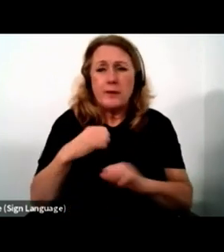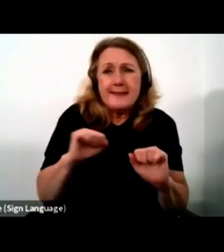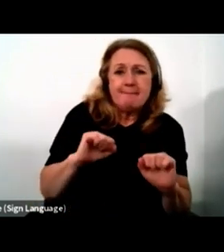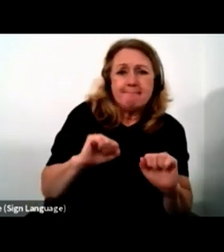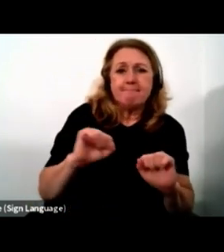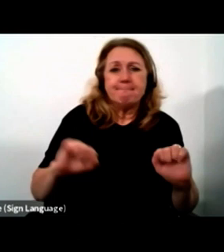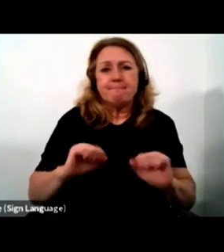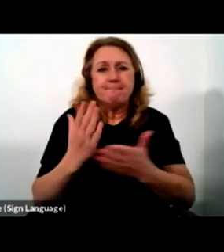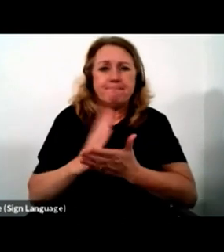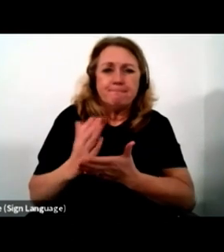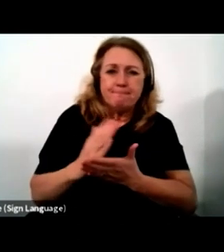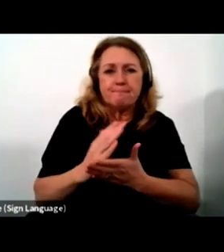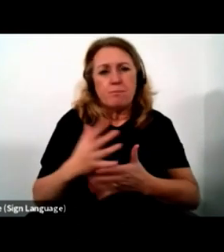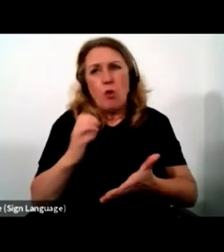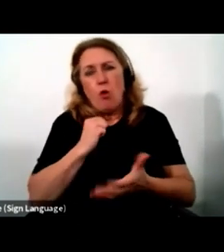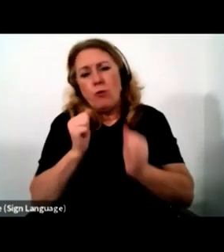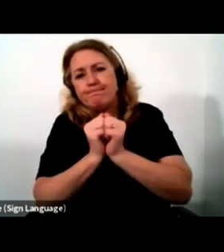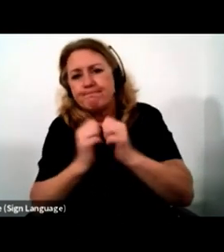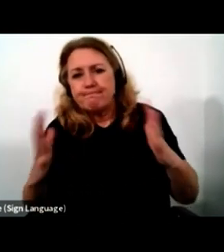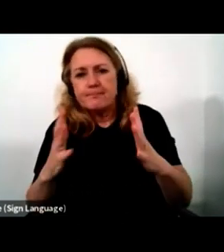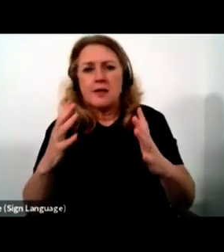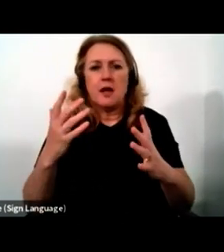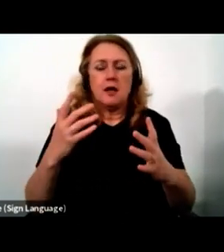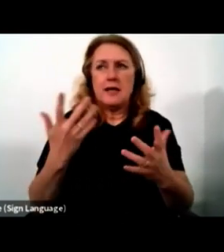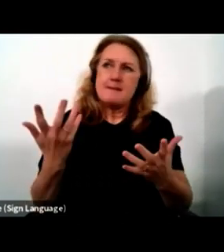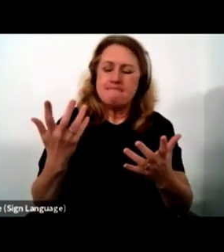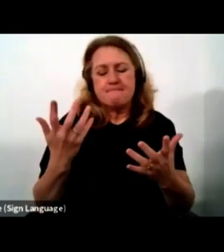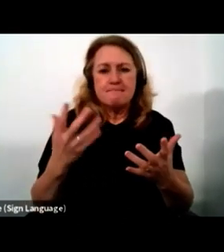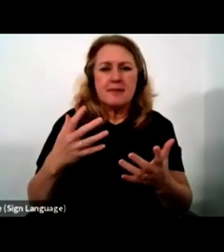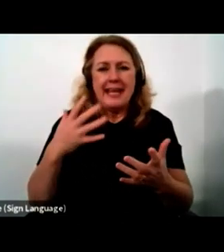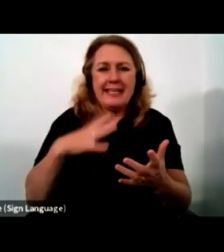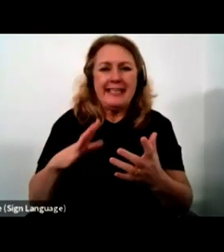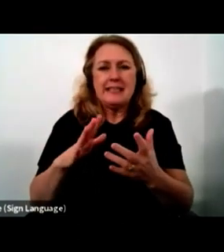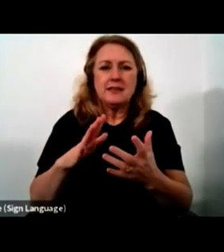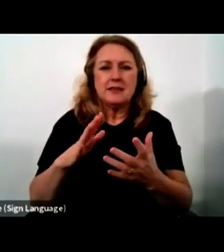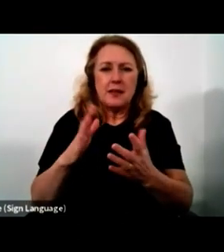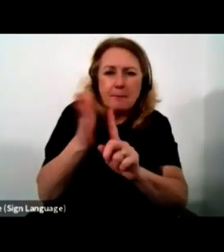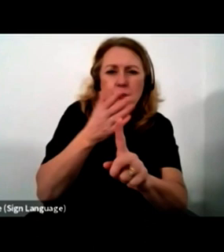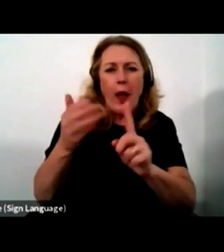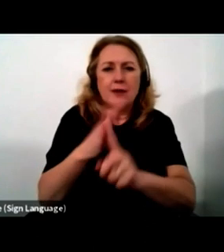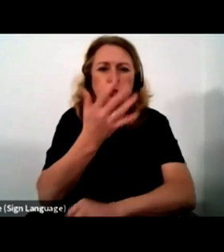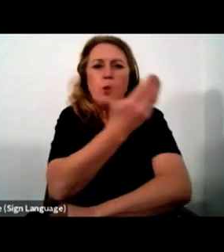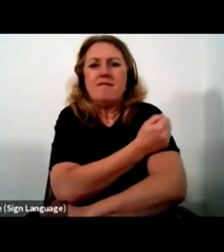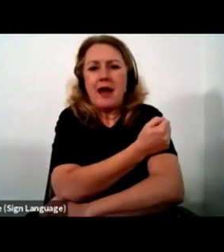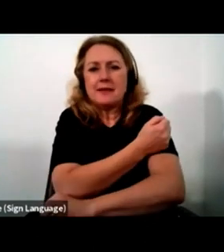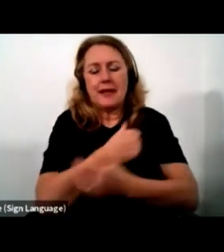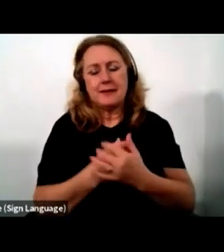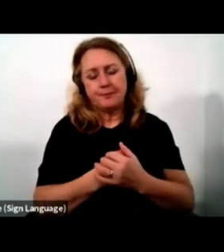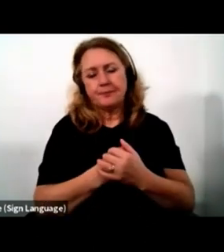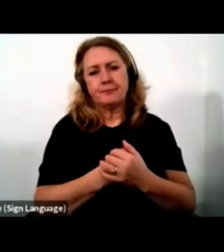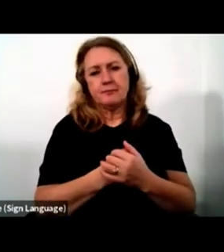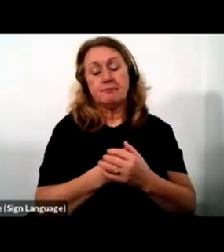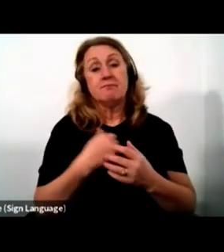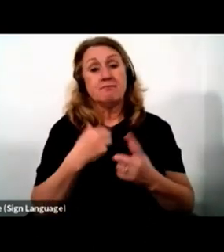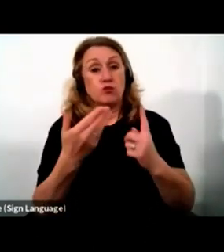hesitate, to those who perhaps disagree, and to those who perhaps need that persuasion. As a recognition of